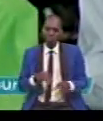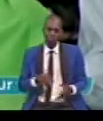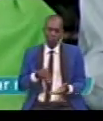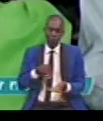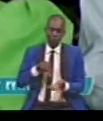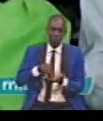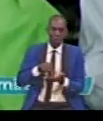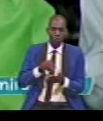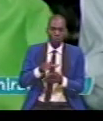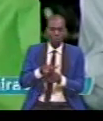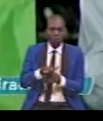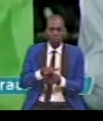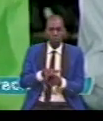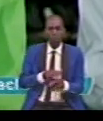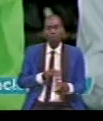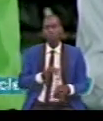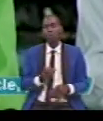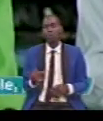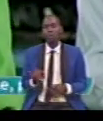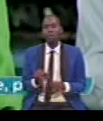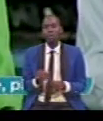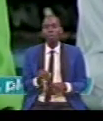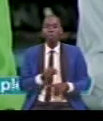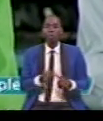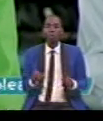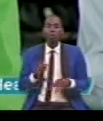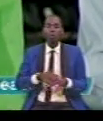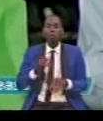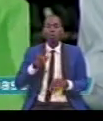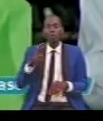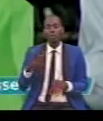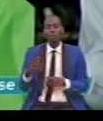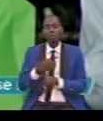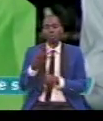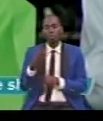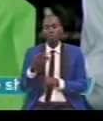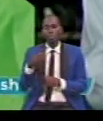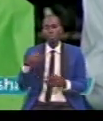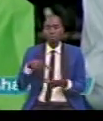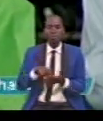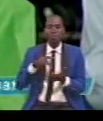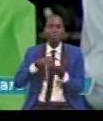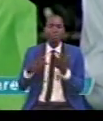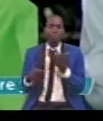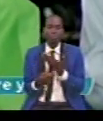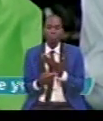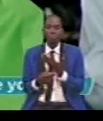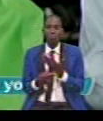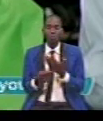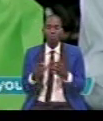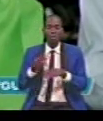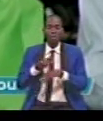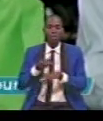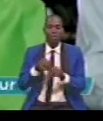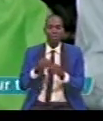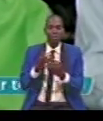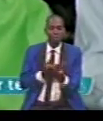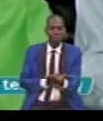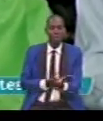when going out. But on the third day of the crusade, early in the morning, I